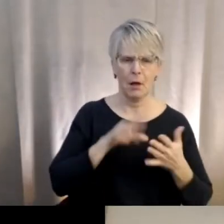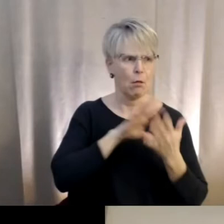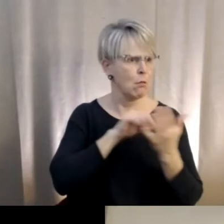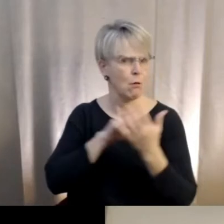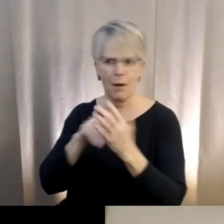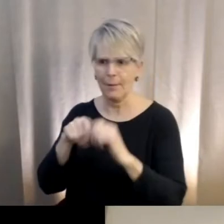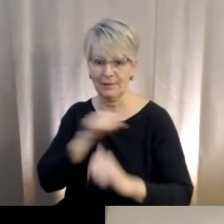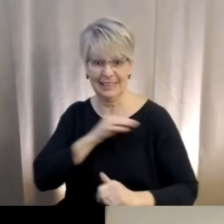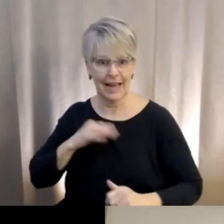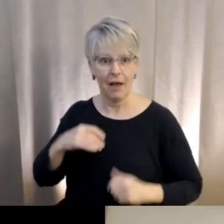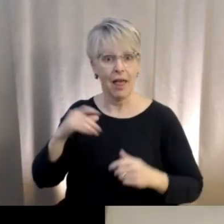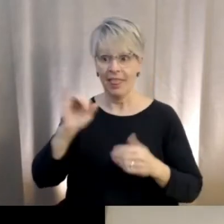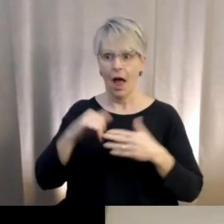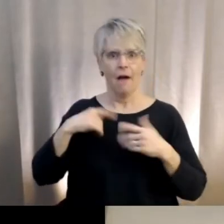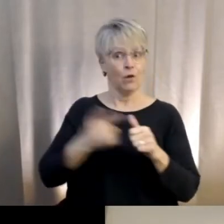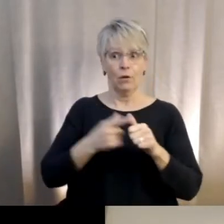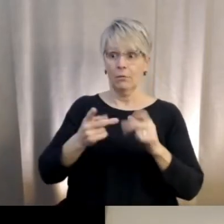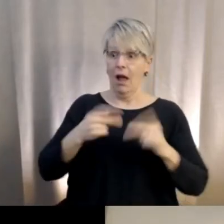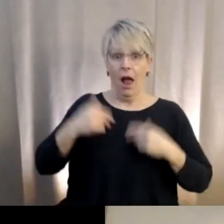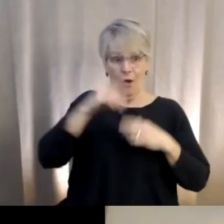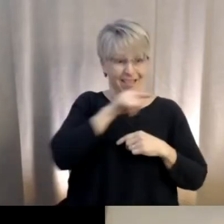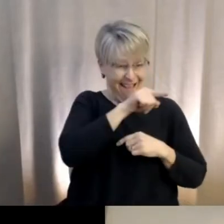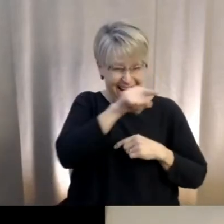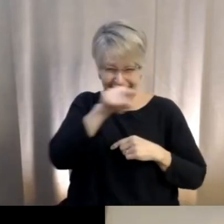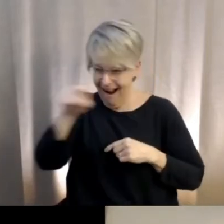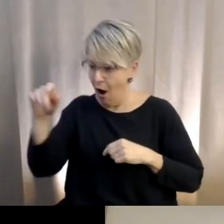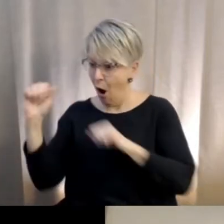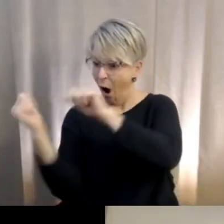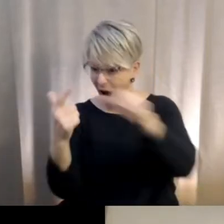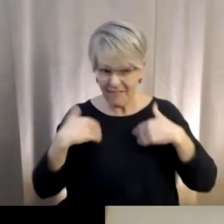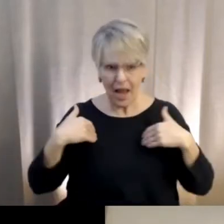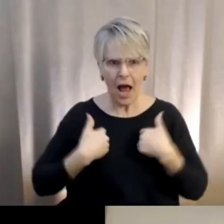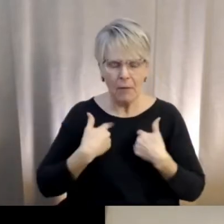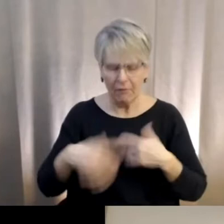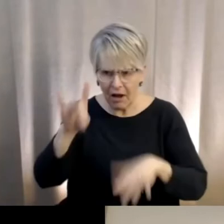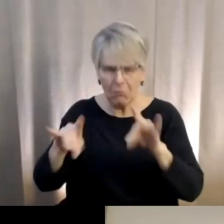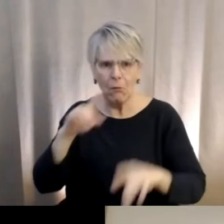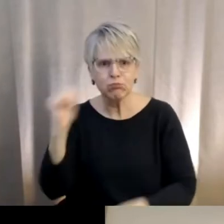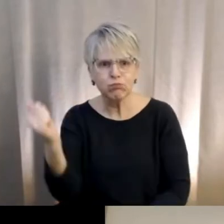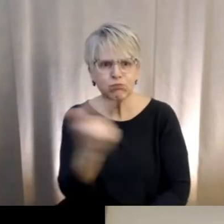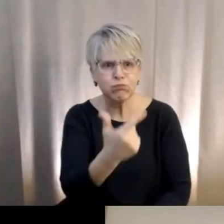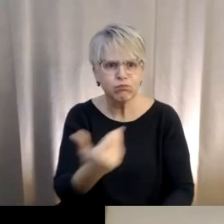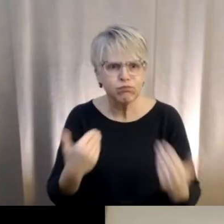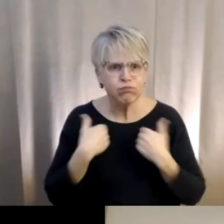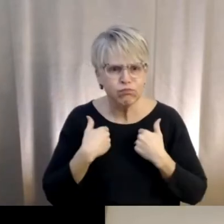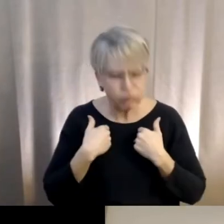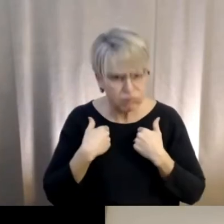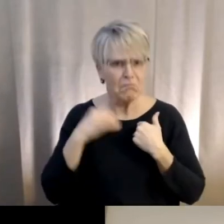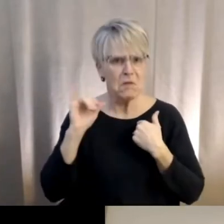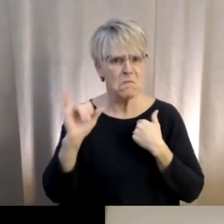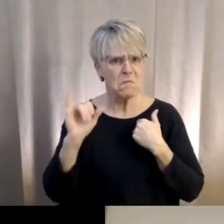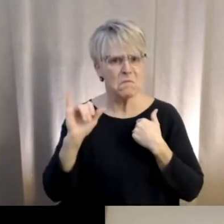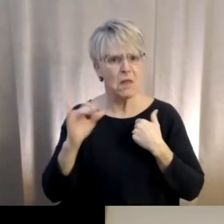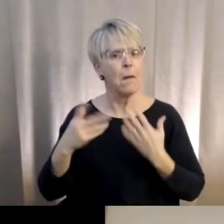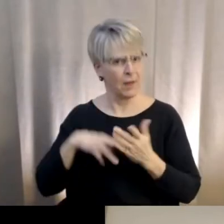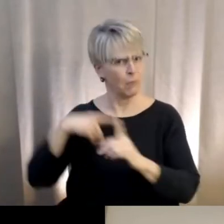know all of them had animals. Not a job interview question we often look for, but really saw the value in it. And we had a few